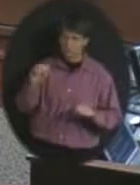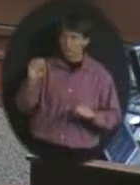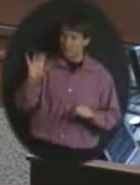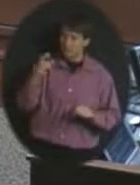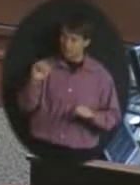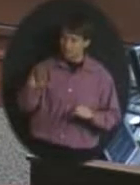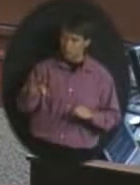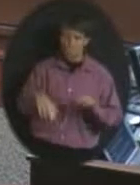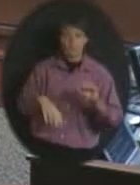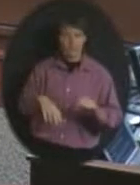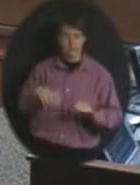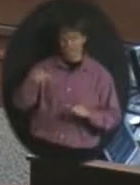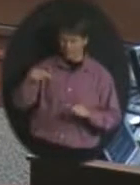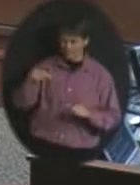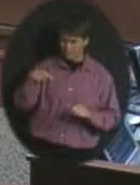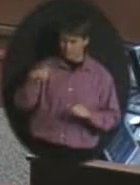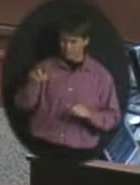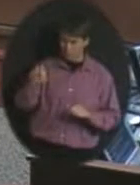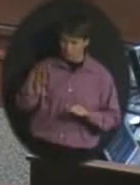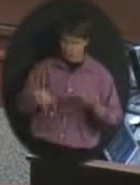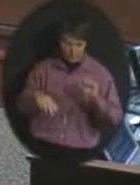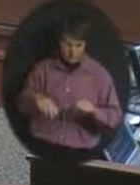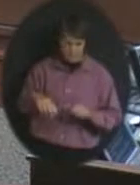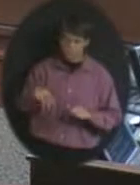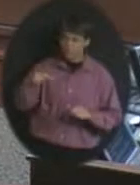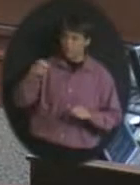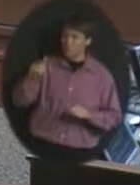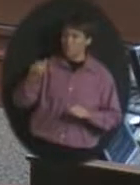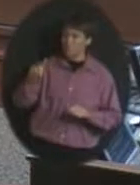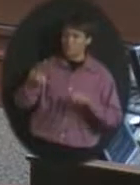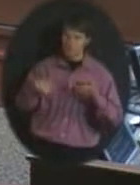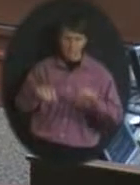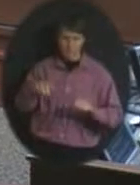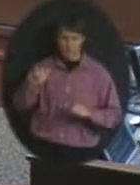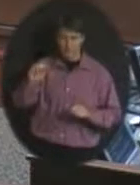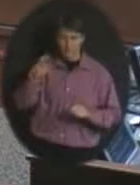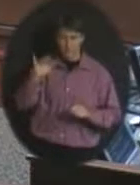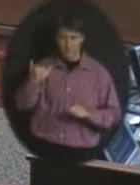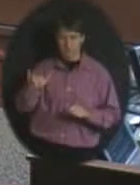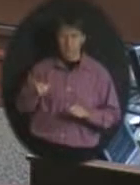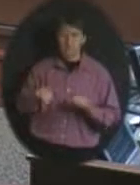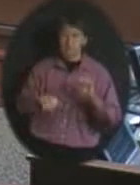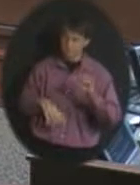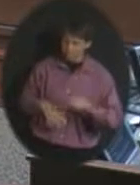Yes. Mr. Parker? Yes. Mr. Poland? Yes. Ms. Ashley? Yes.